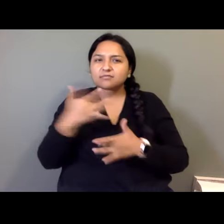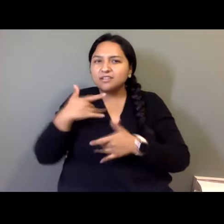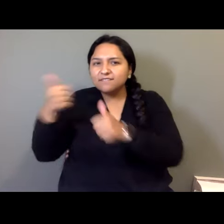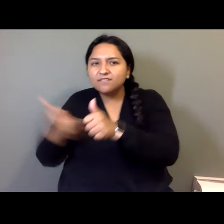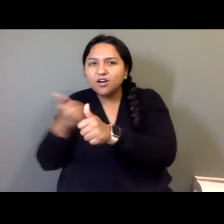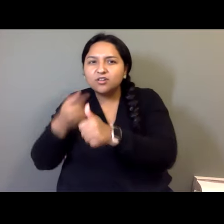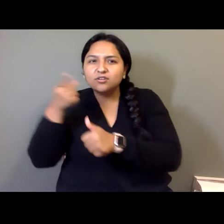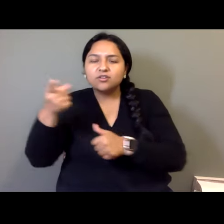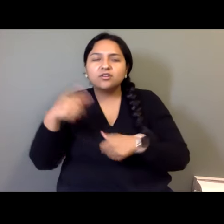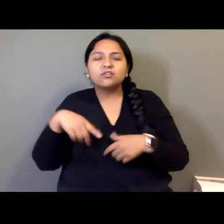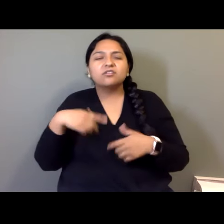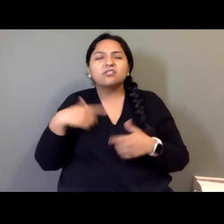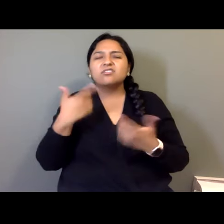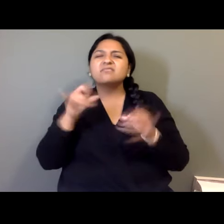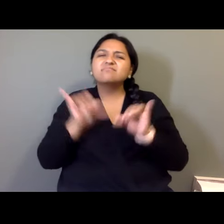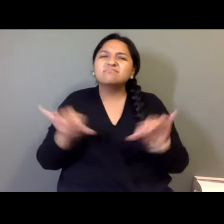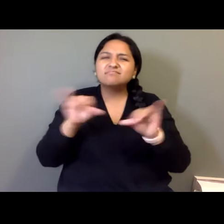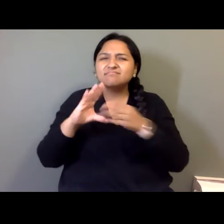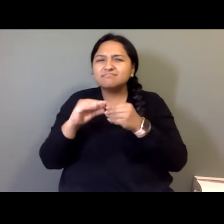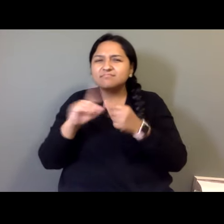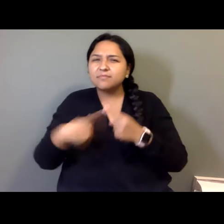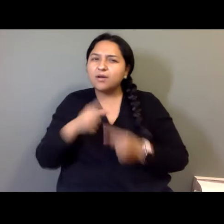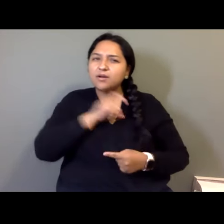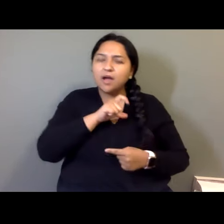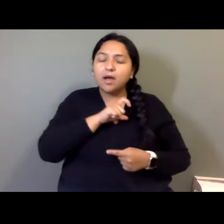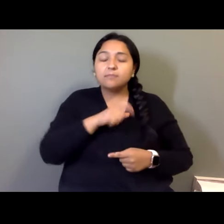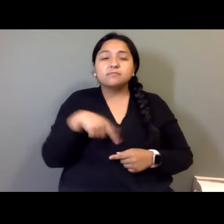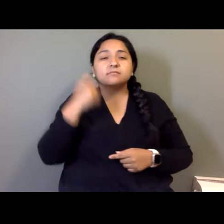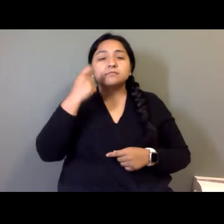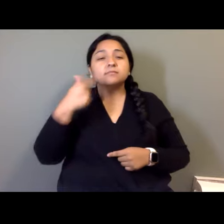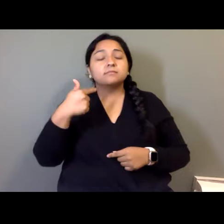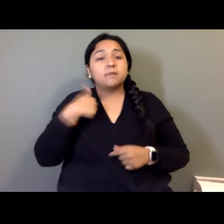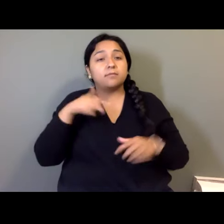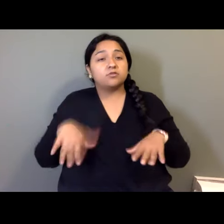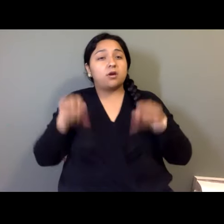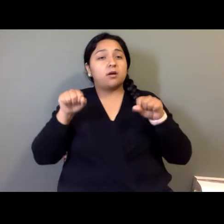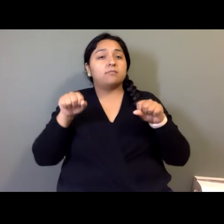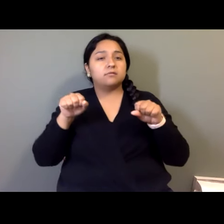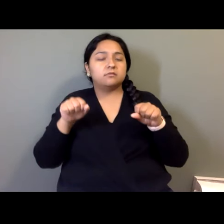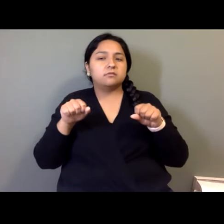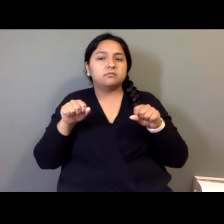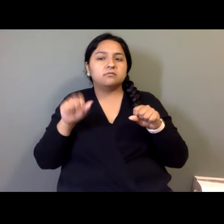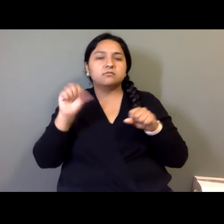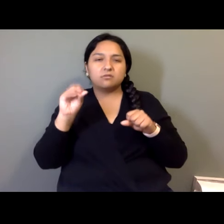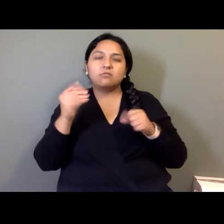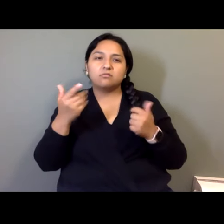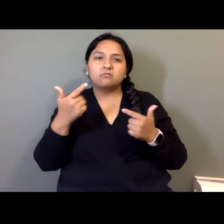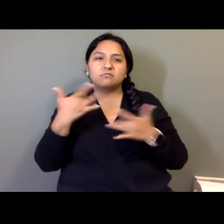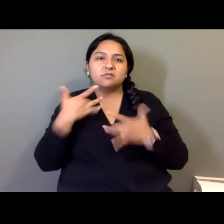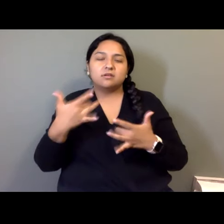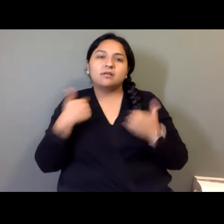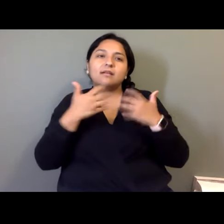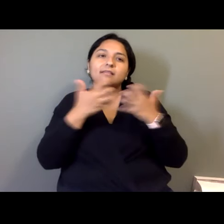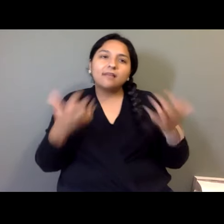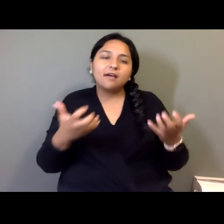things about, like, just the cops. And being adopted, I was also, I had a lot of run-ins with DHS. So